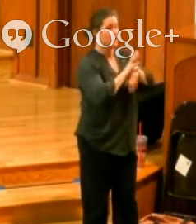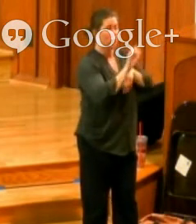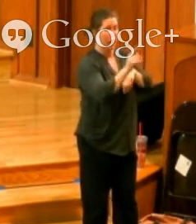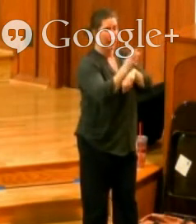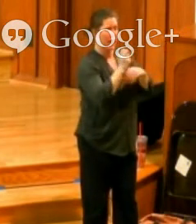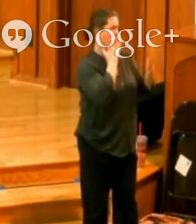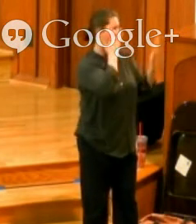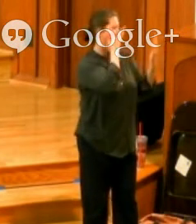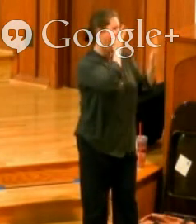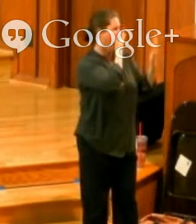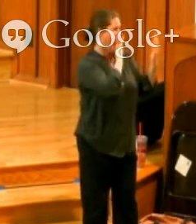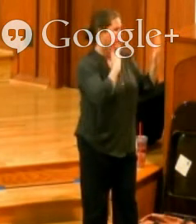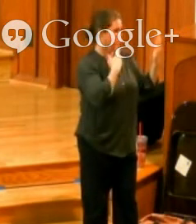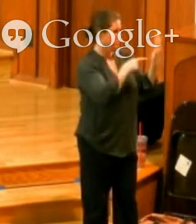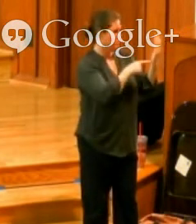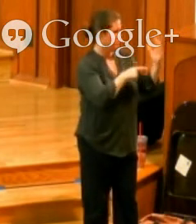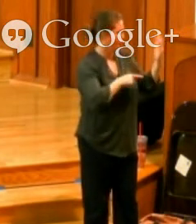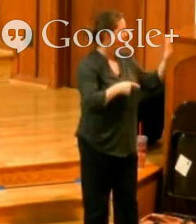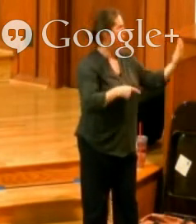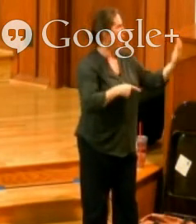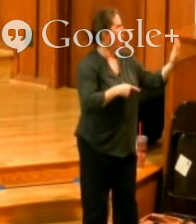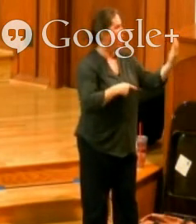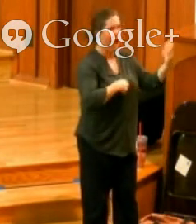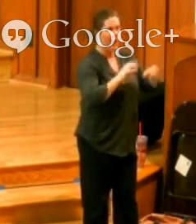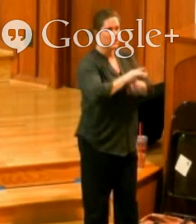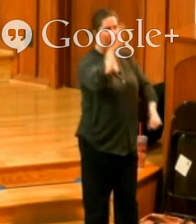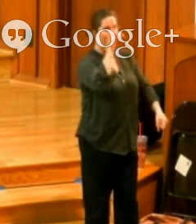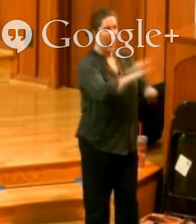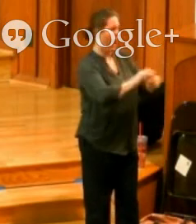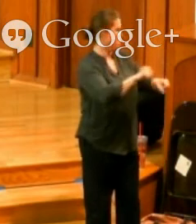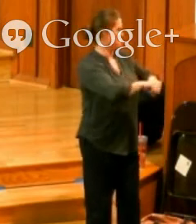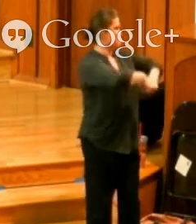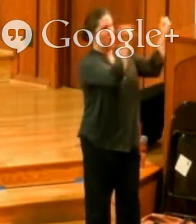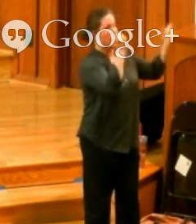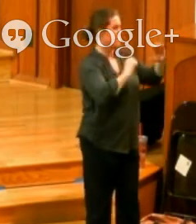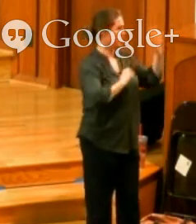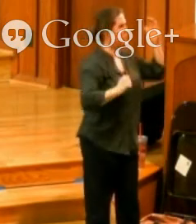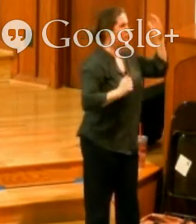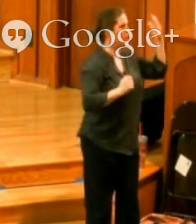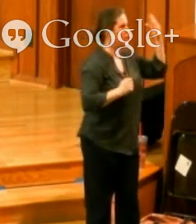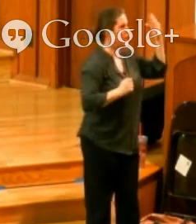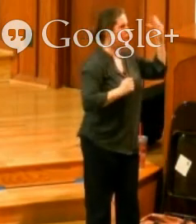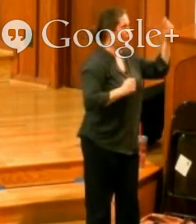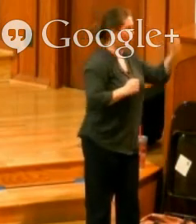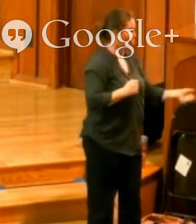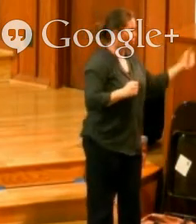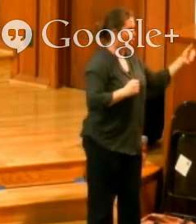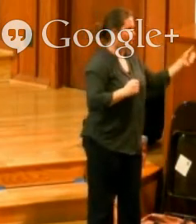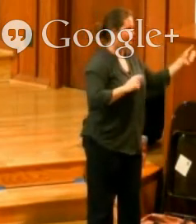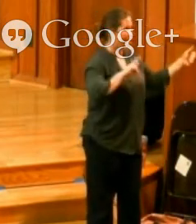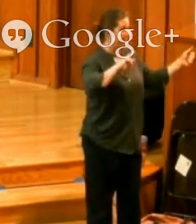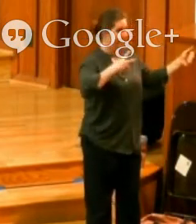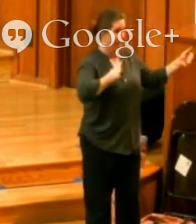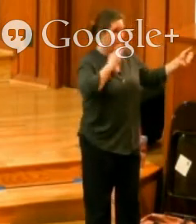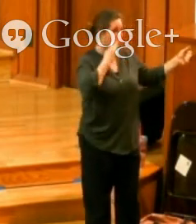face, do I get upset and break the mirror and try to alleviate it that way and just walk away? Is that what I